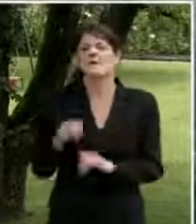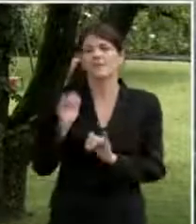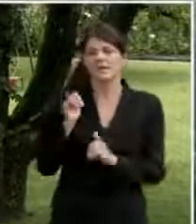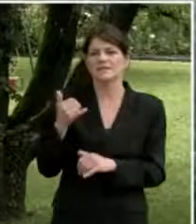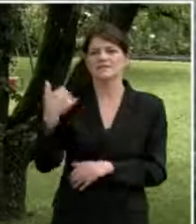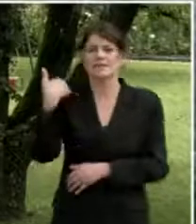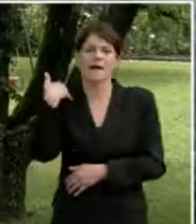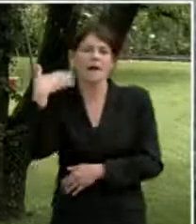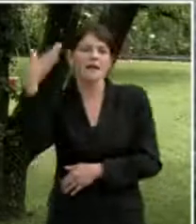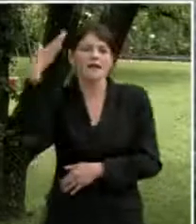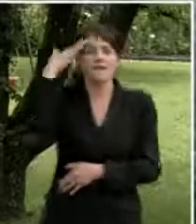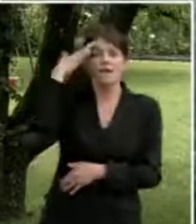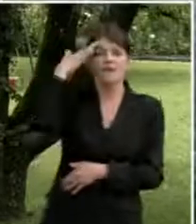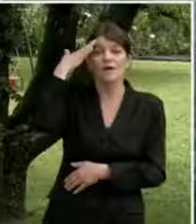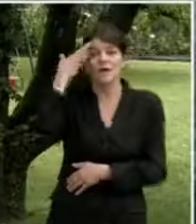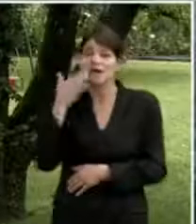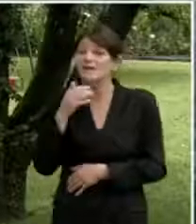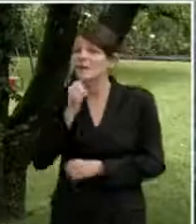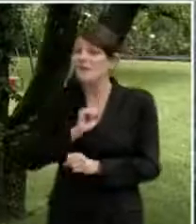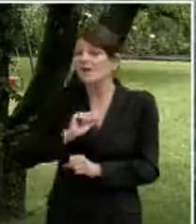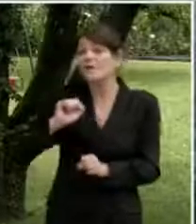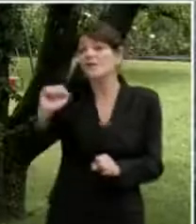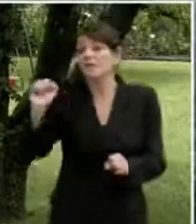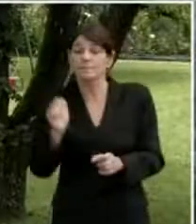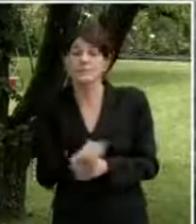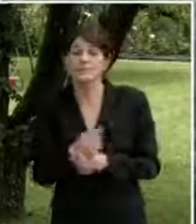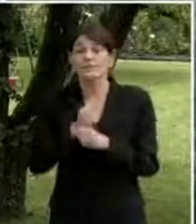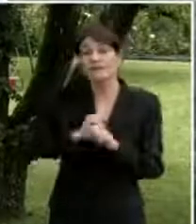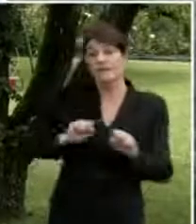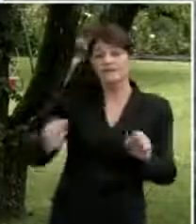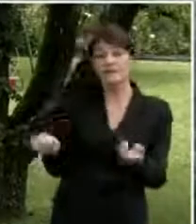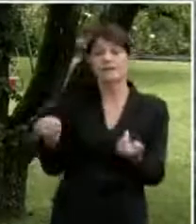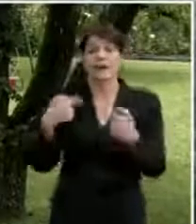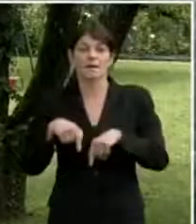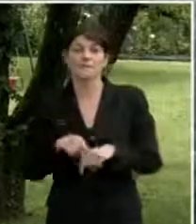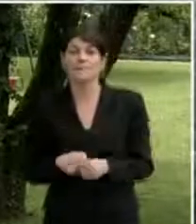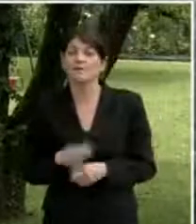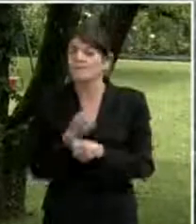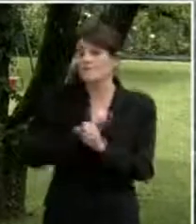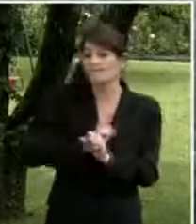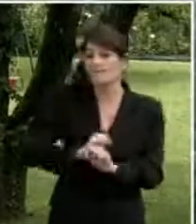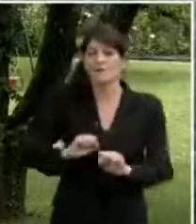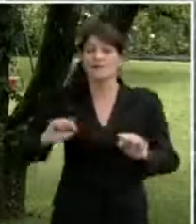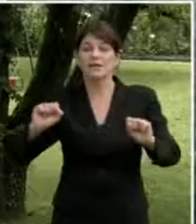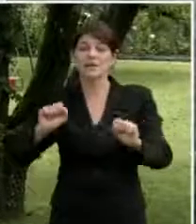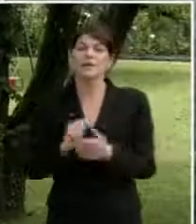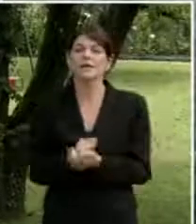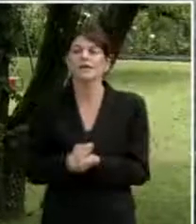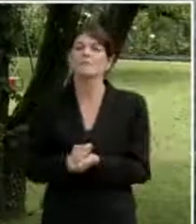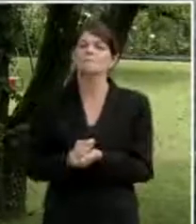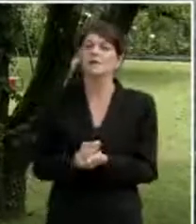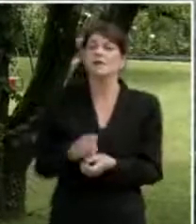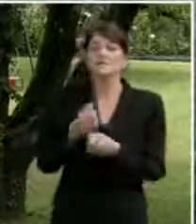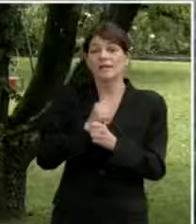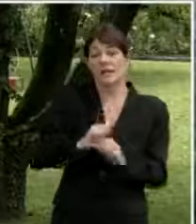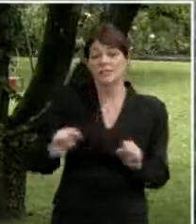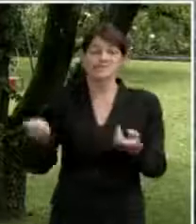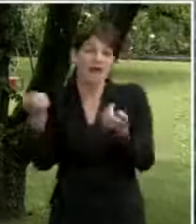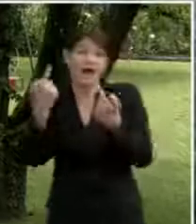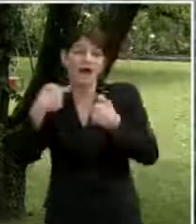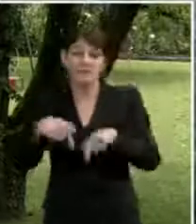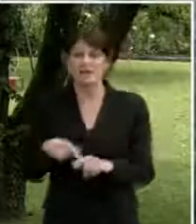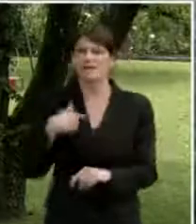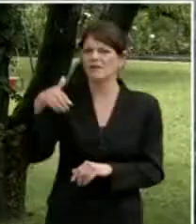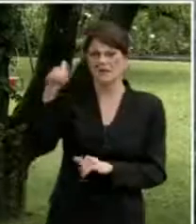coming, oh yes, I know. Oh, freedom, freedom is oh, freedom, freedom is coming, freedom